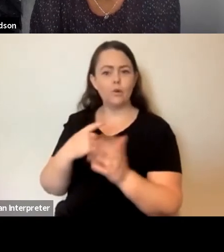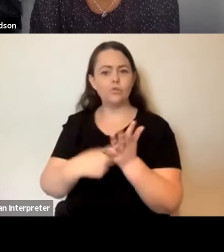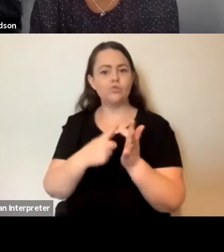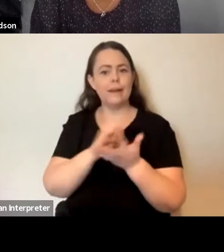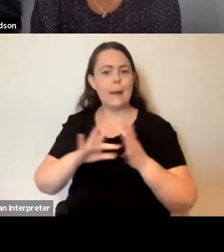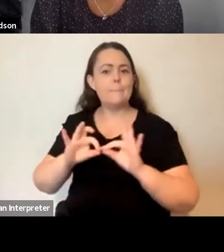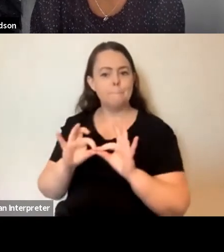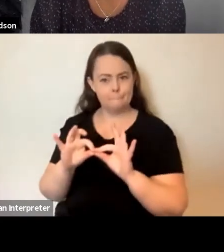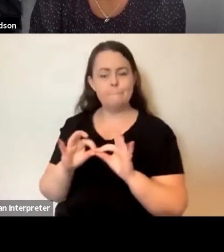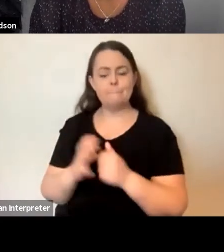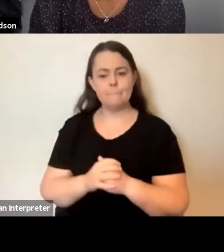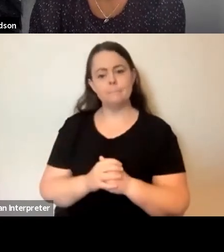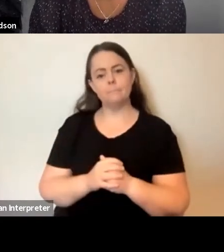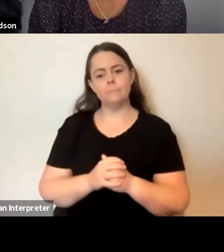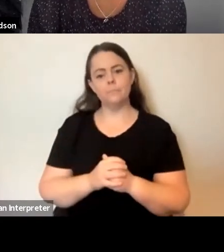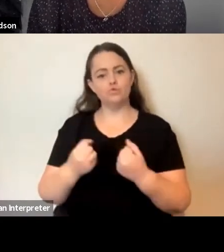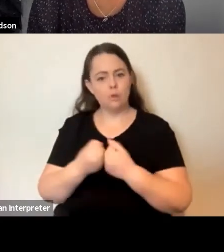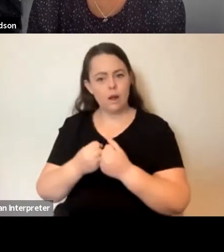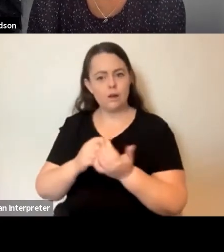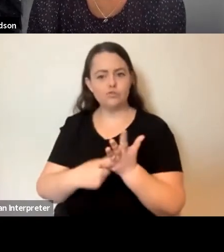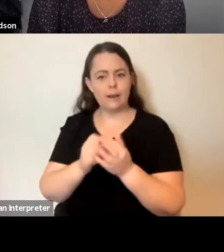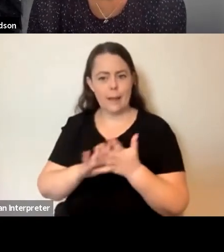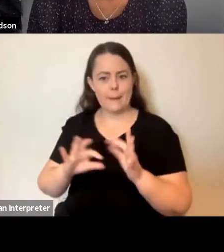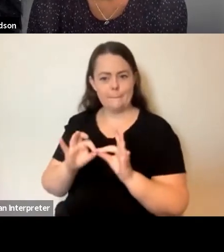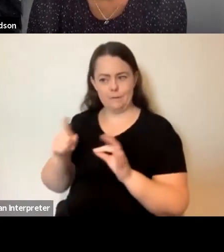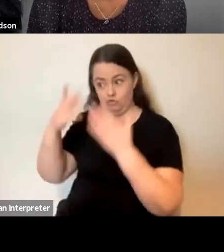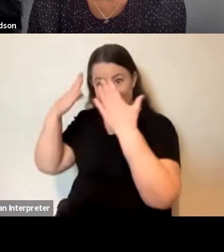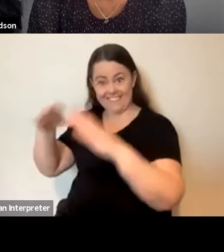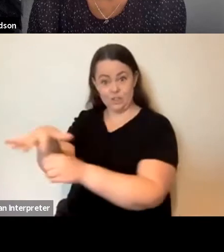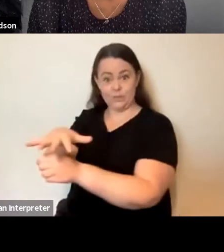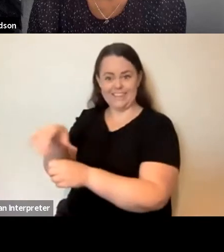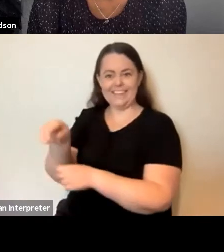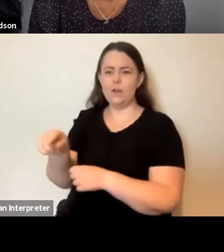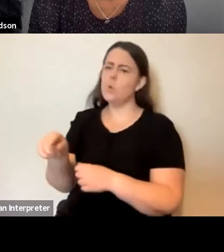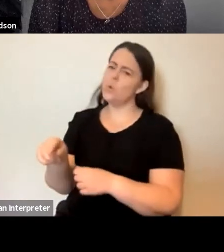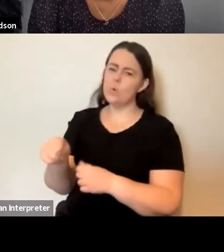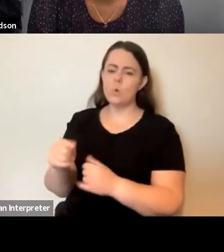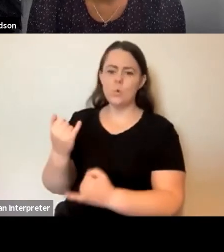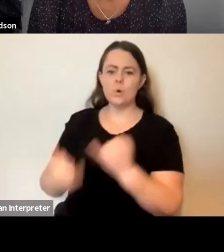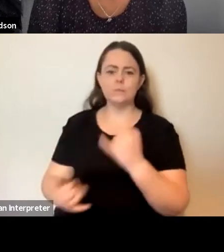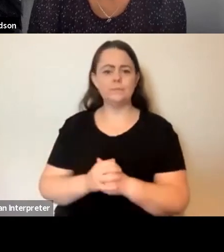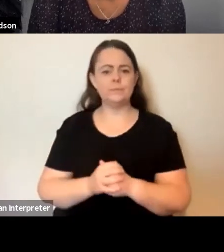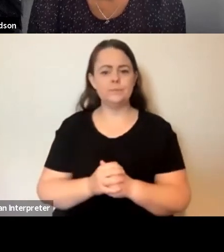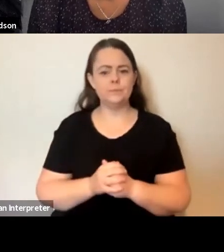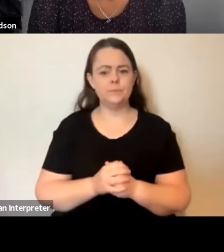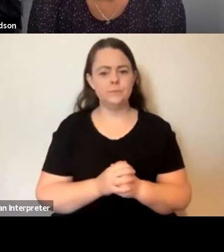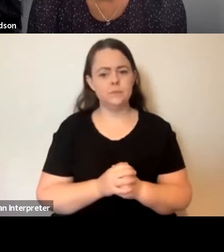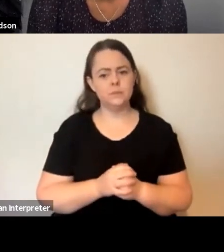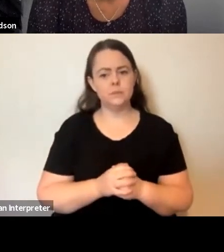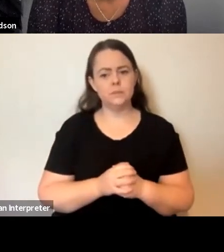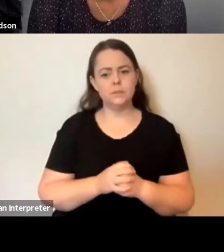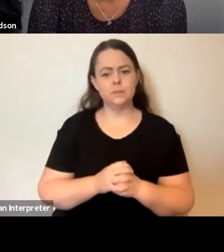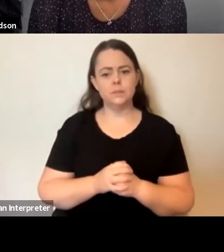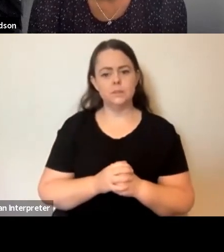with COVID. And I think the good news is that they're in a much better position now to